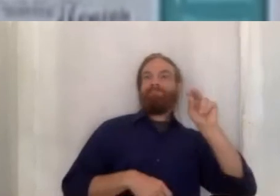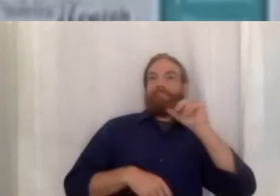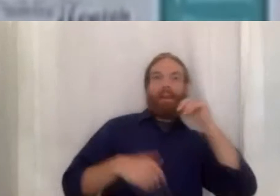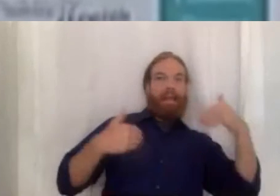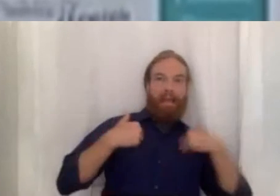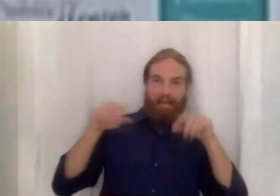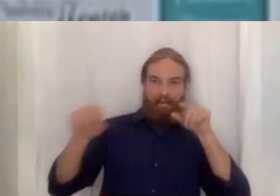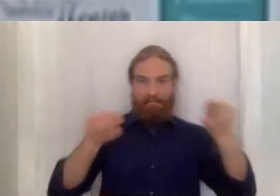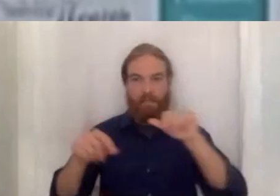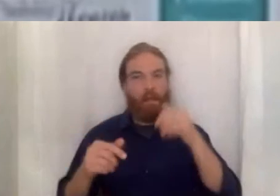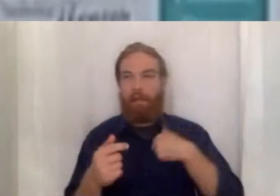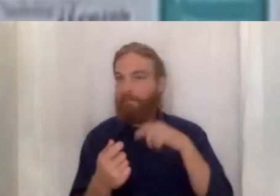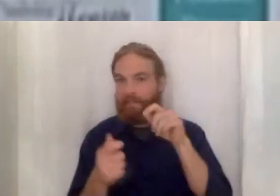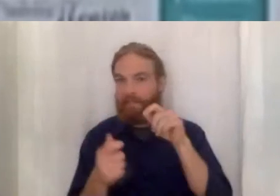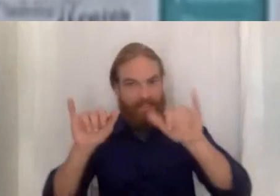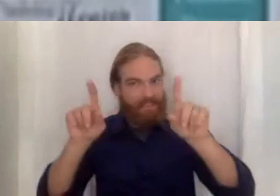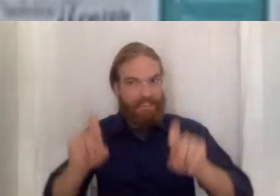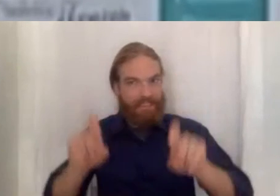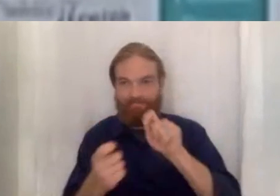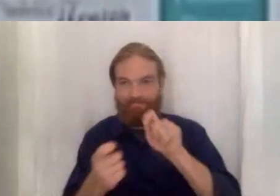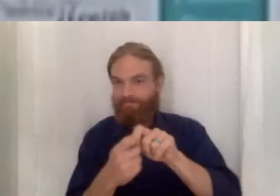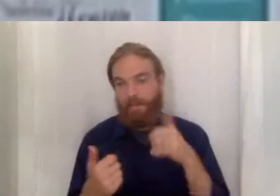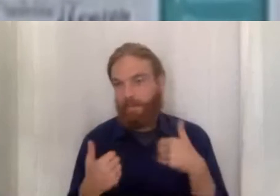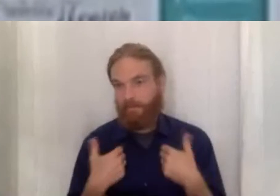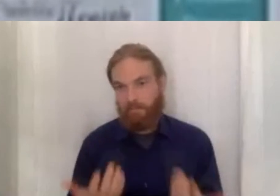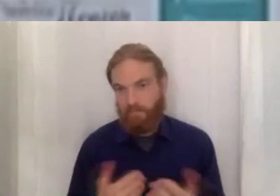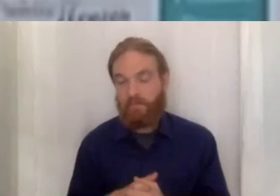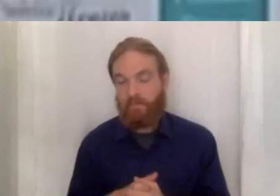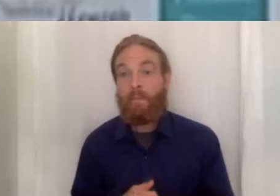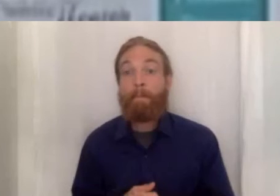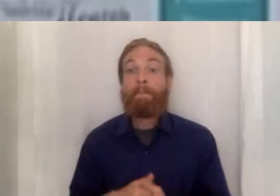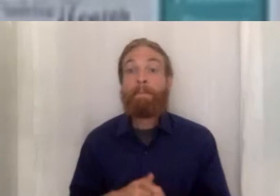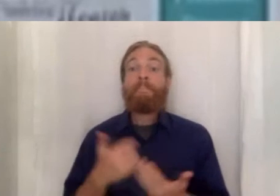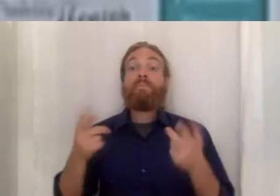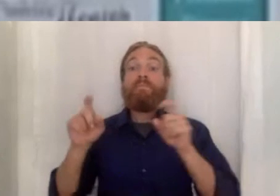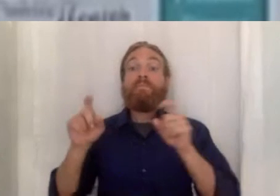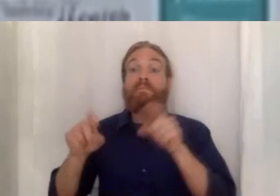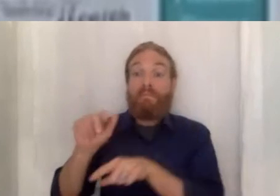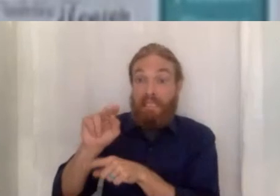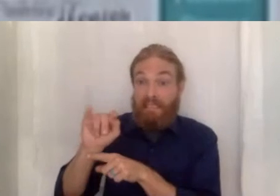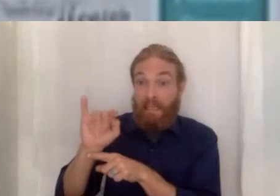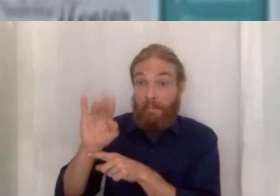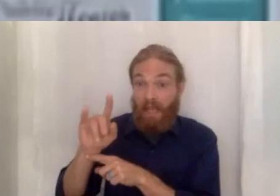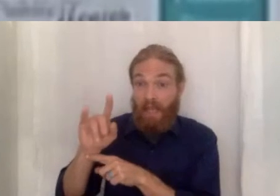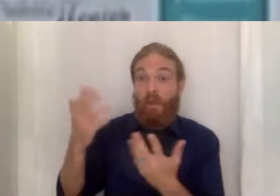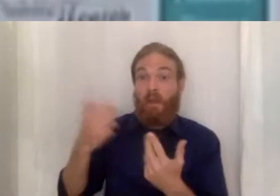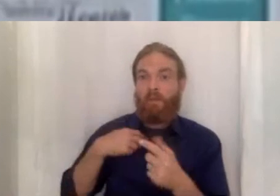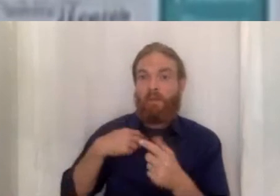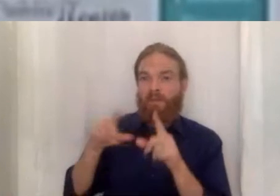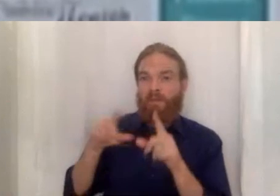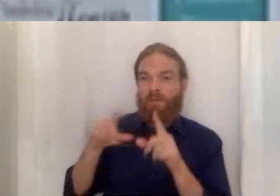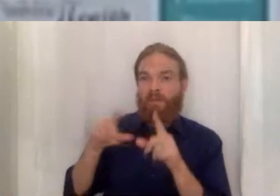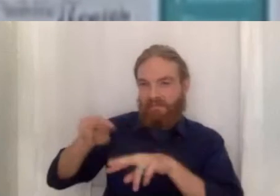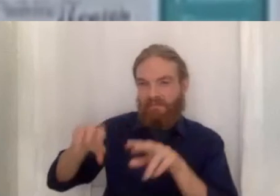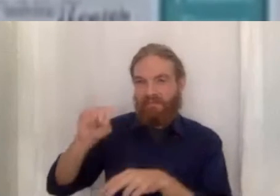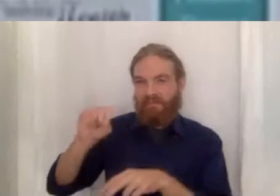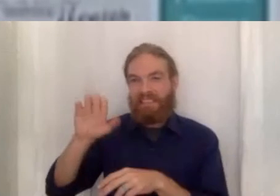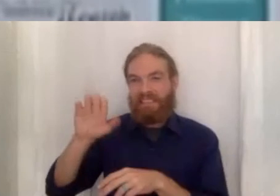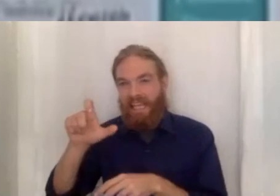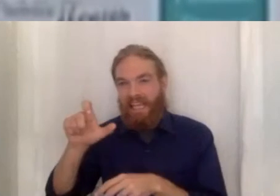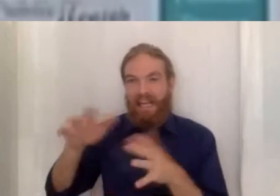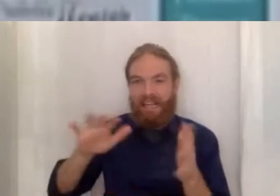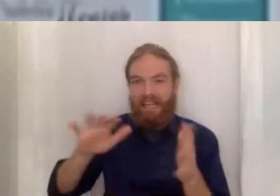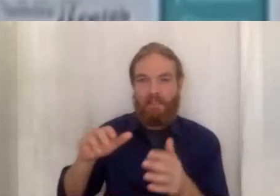need T cell and other factors besides just the antibody to truly fight COVID